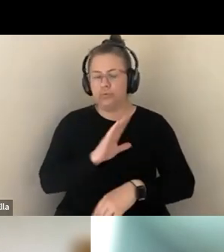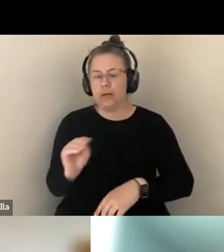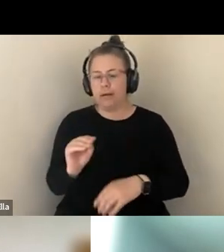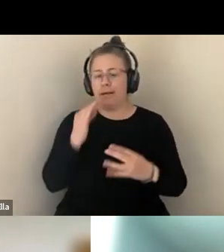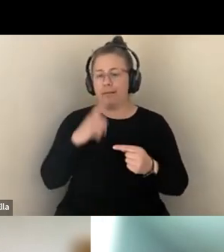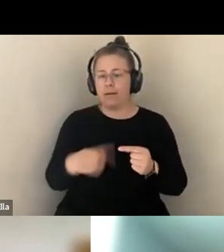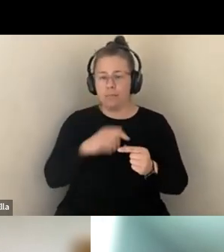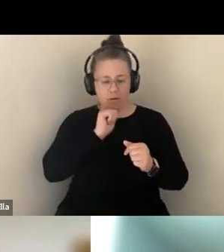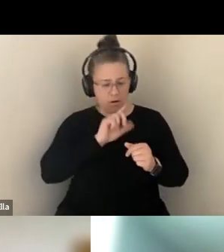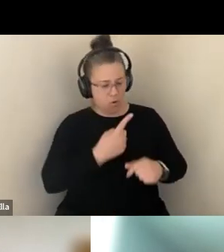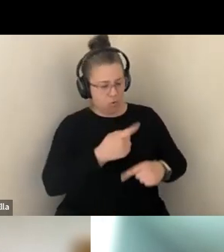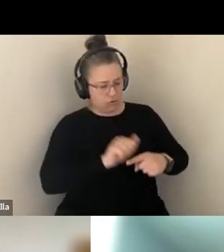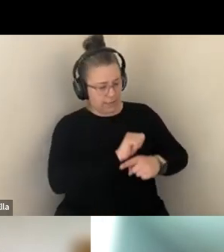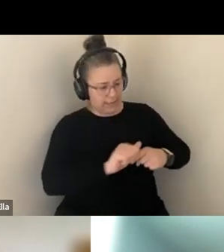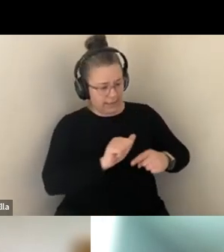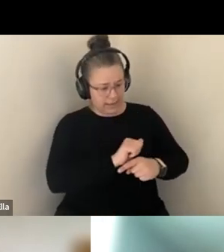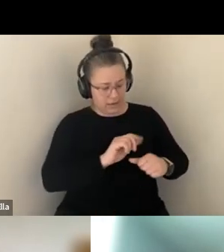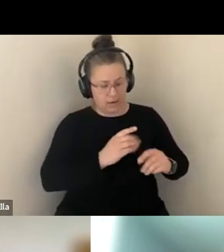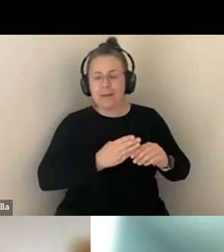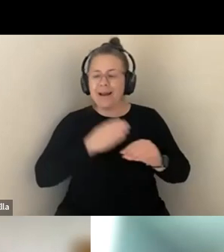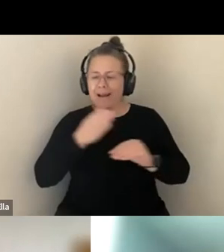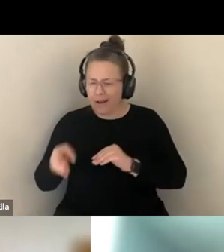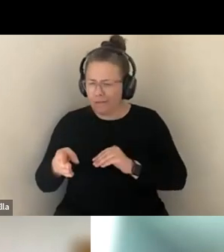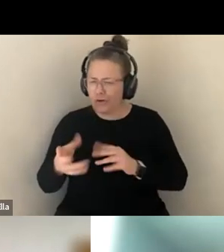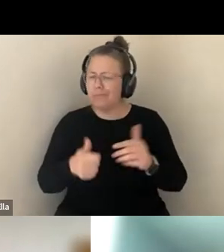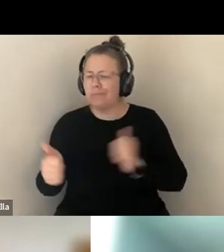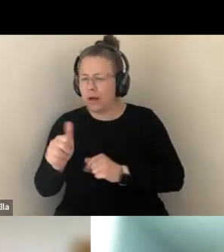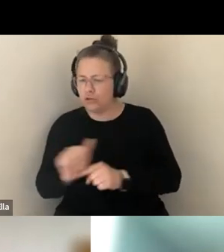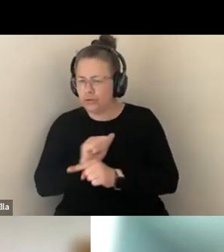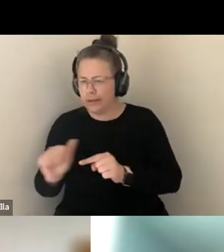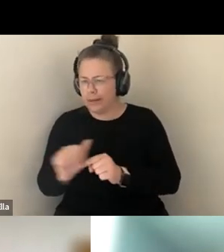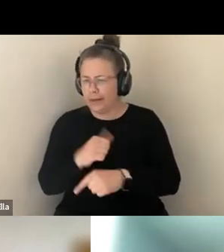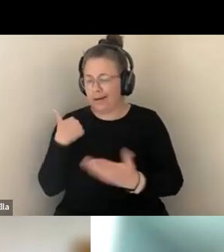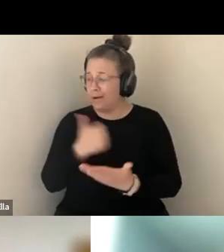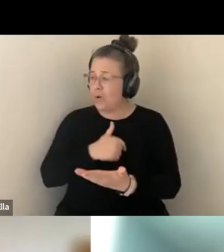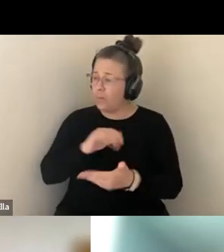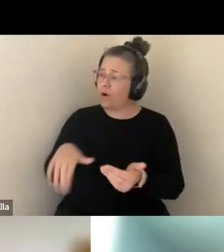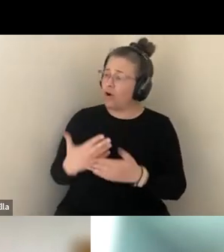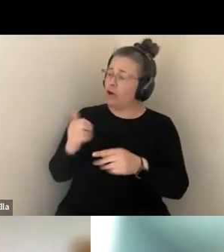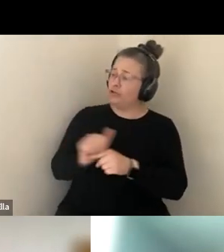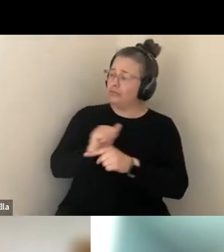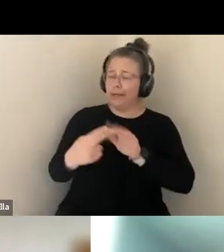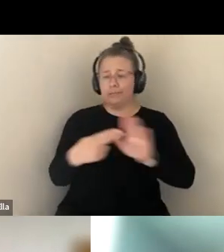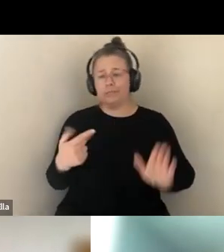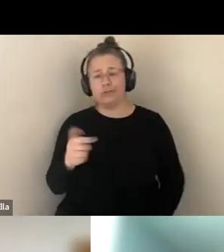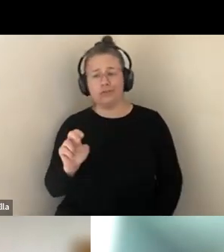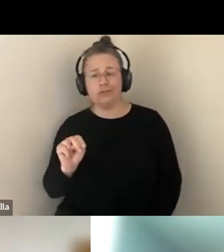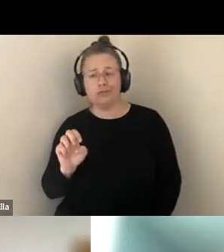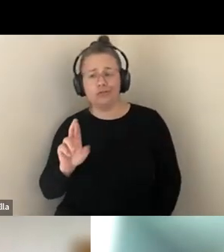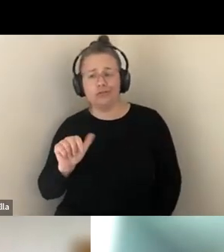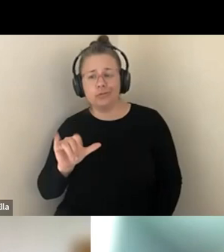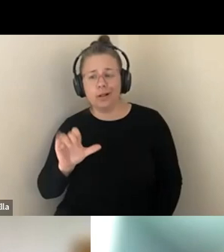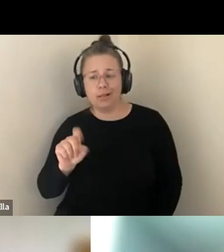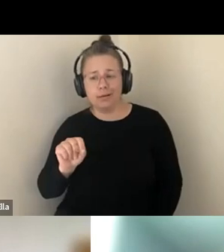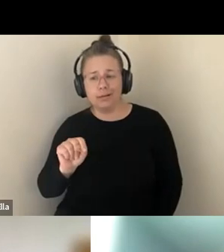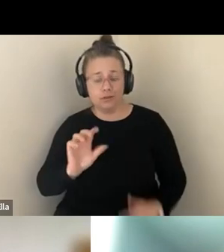So once a student leaves, we're all trained as generalists. We do that work with individuals and families where we get to know the families in their own context, and